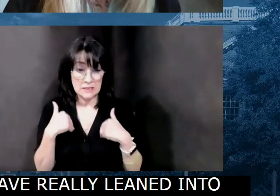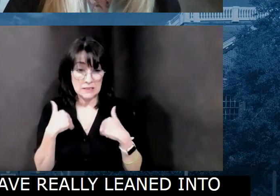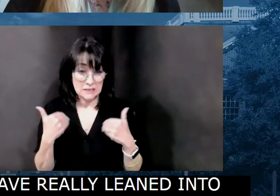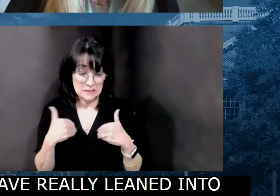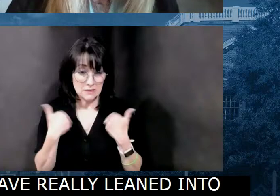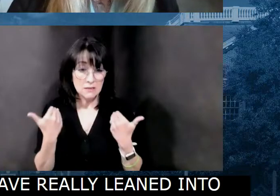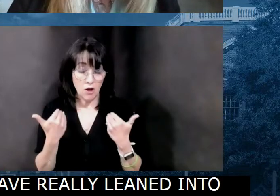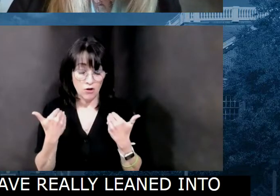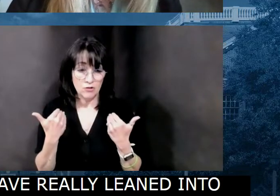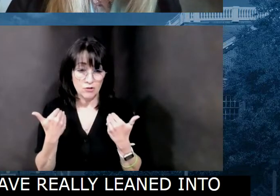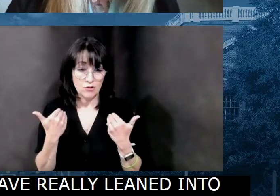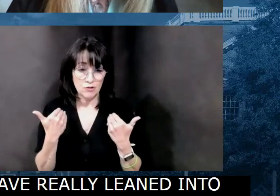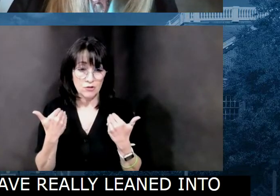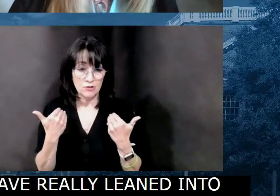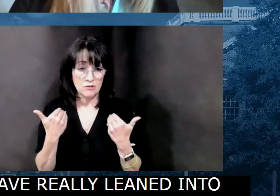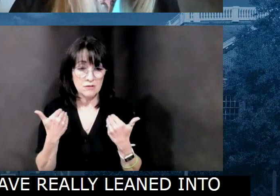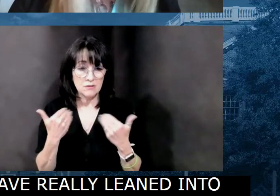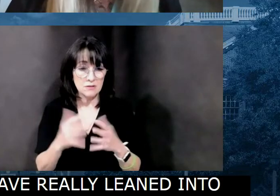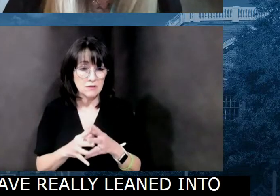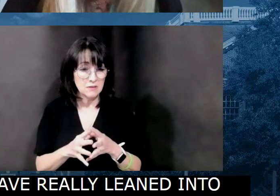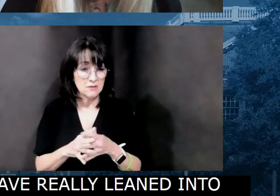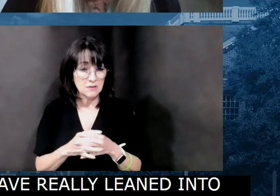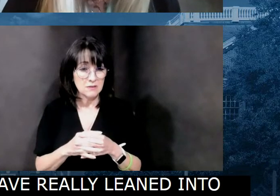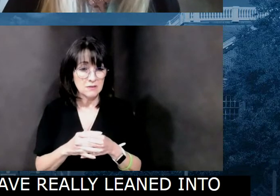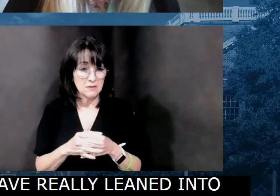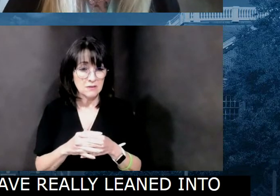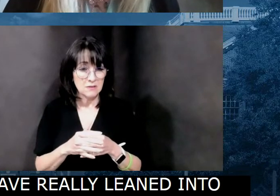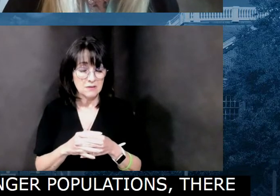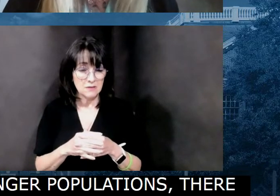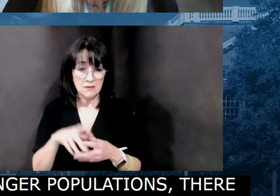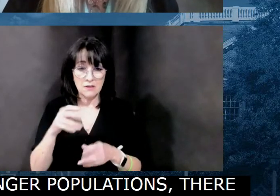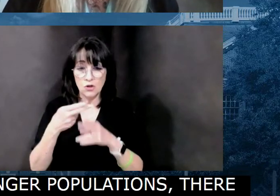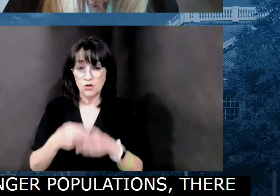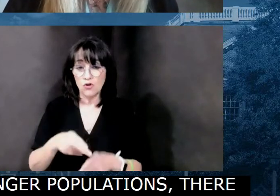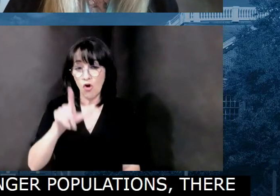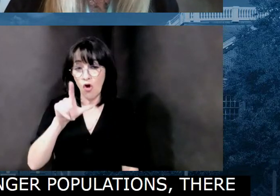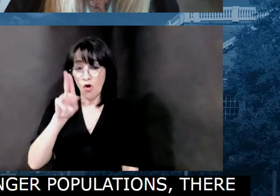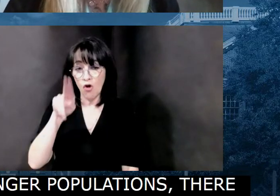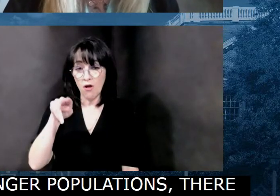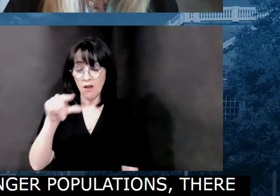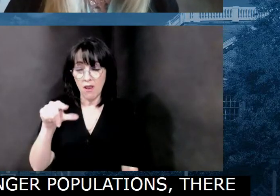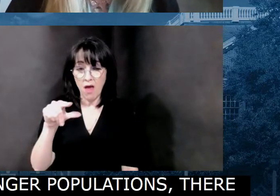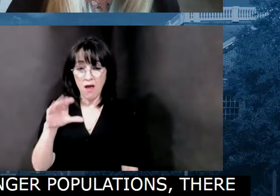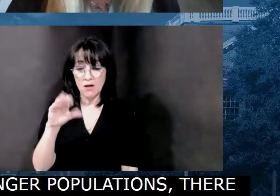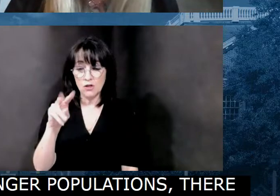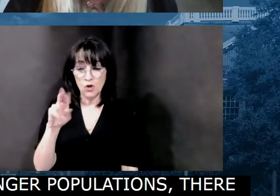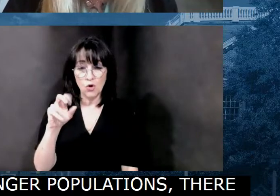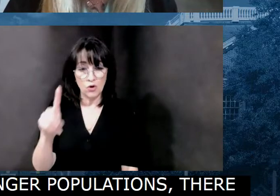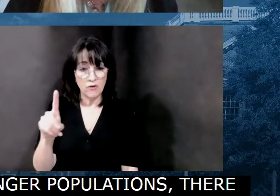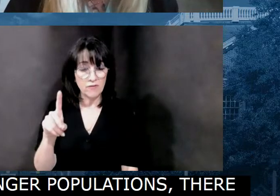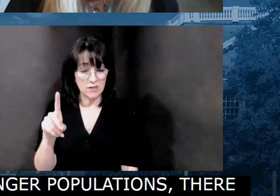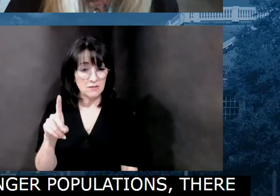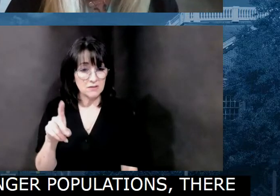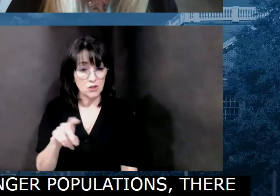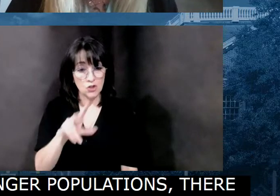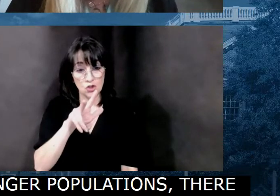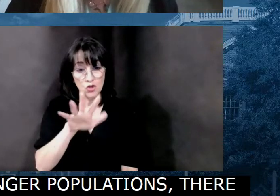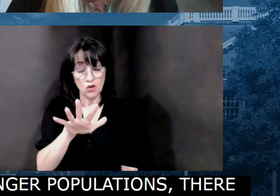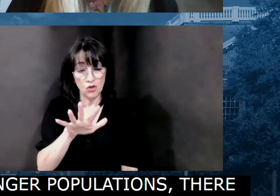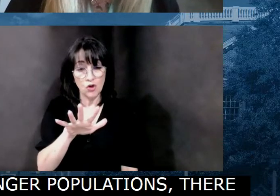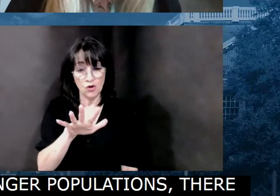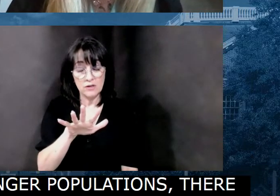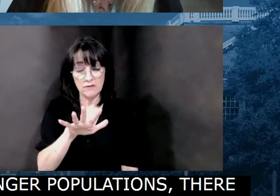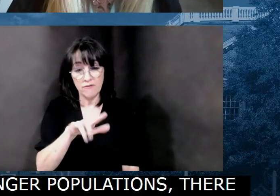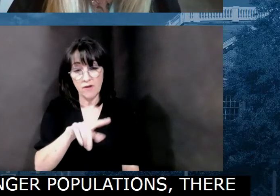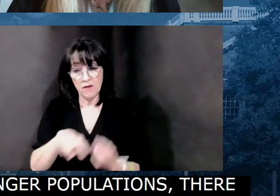COVID is relatively common. There's some studies that are suggesting it's about 35 to 40% of people who get